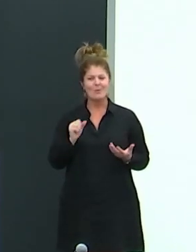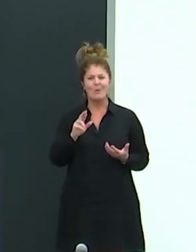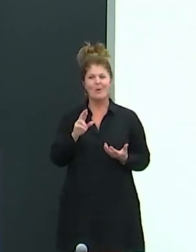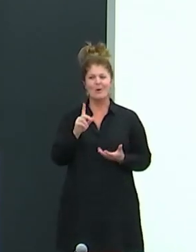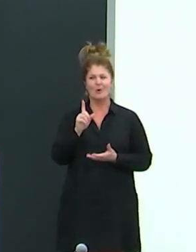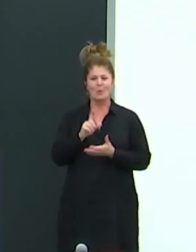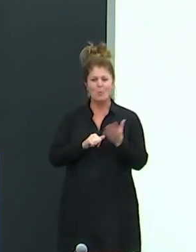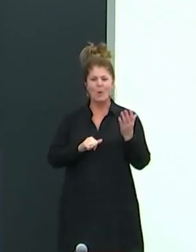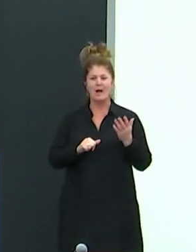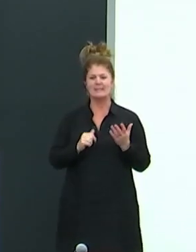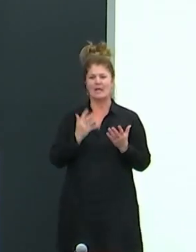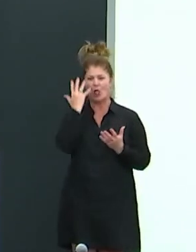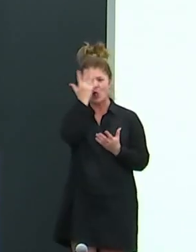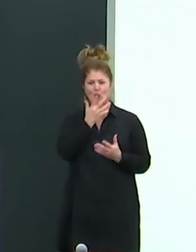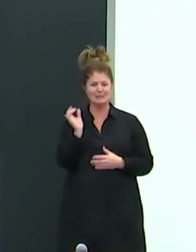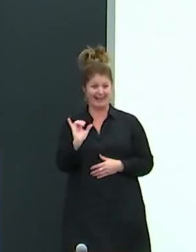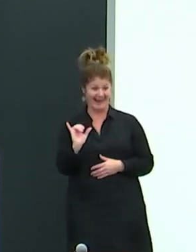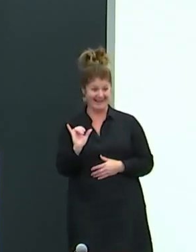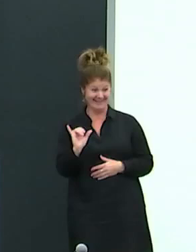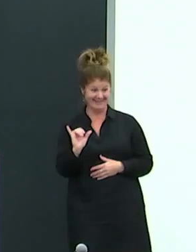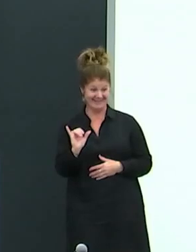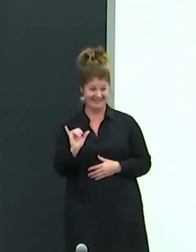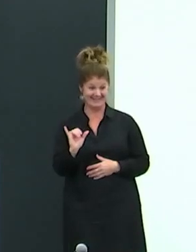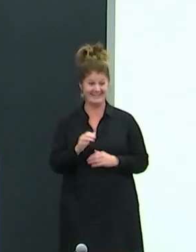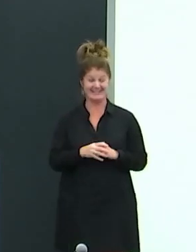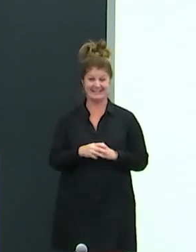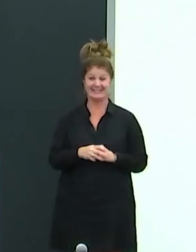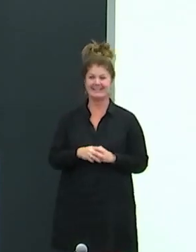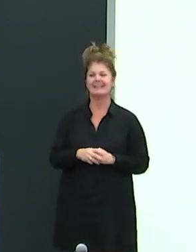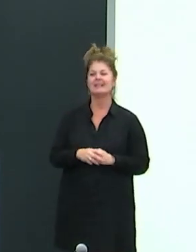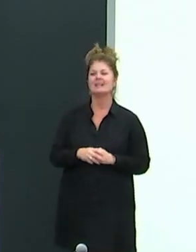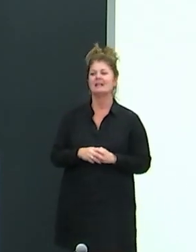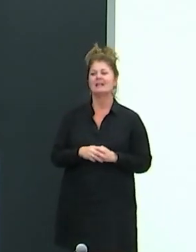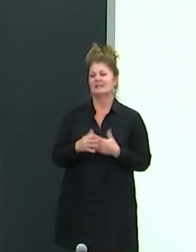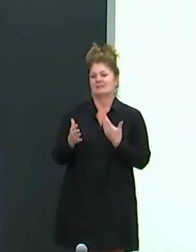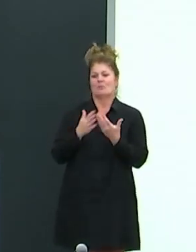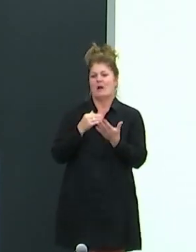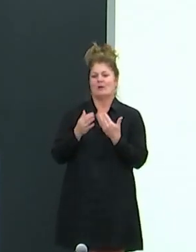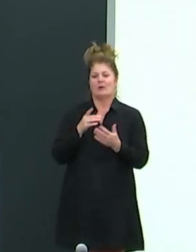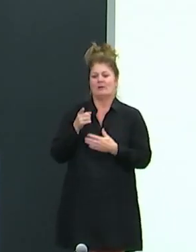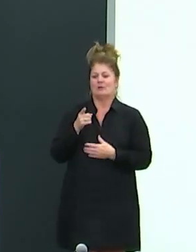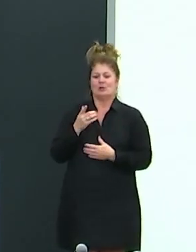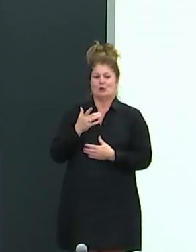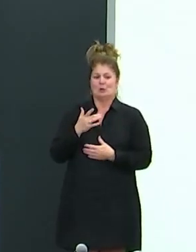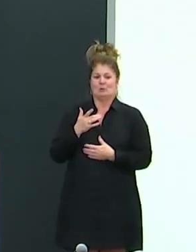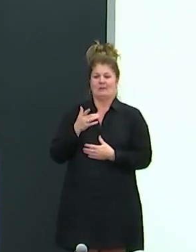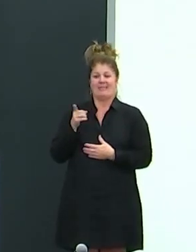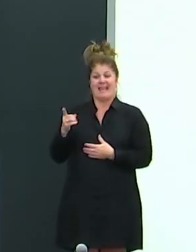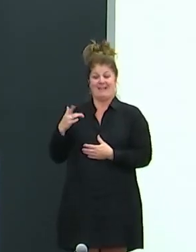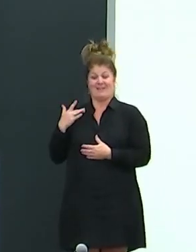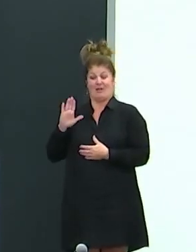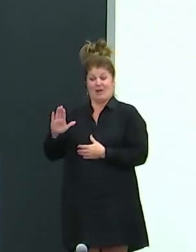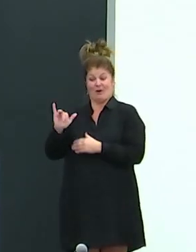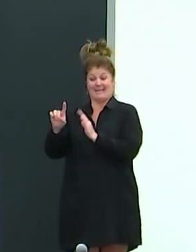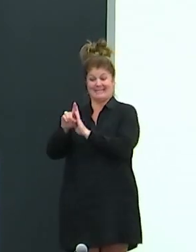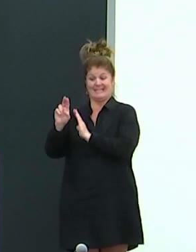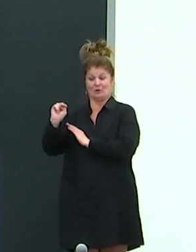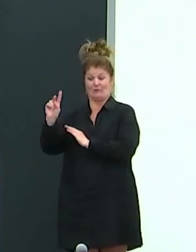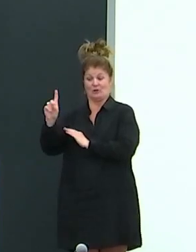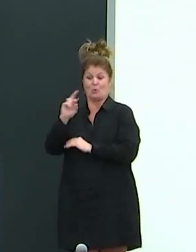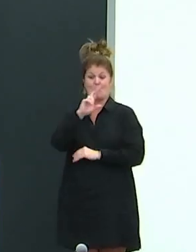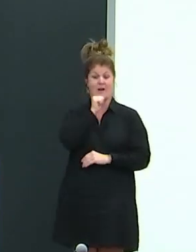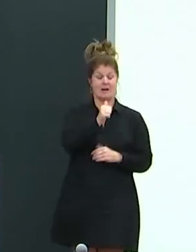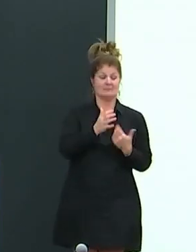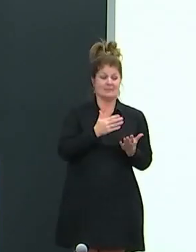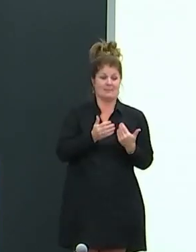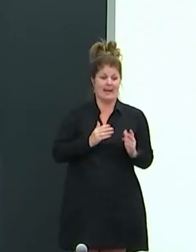that presentation is, whether they feel like their identity is neurodivergent or not. And